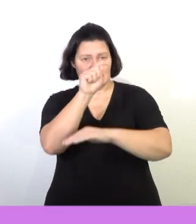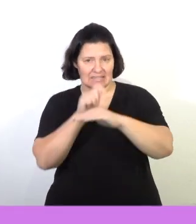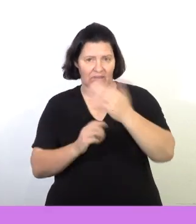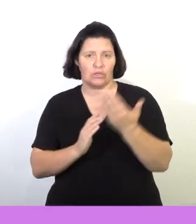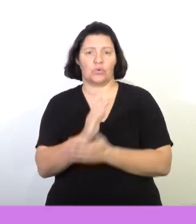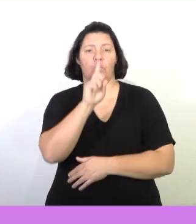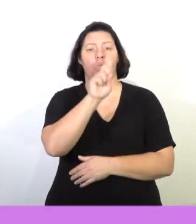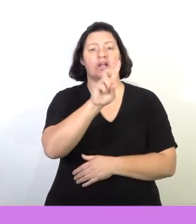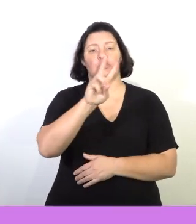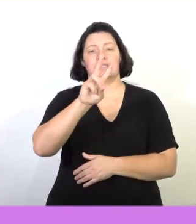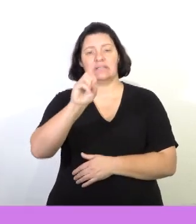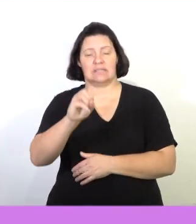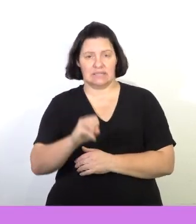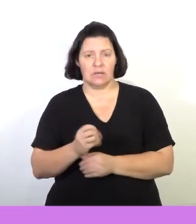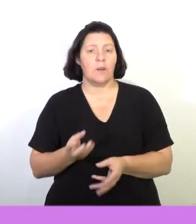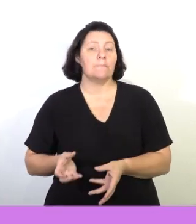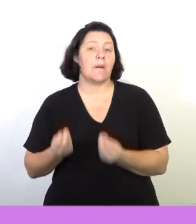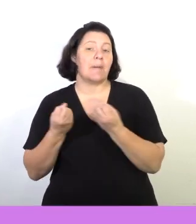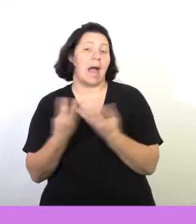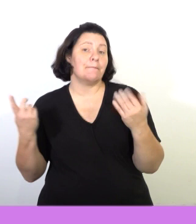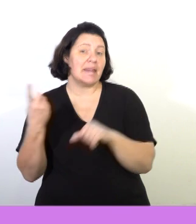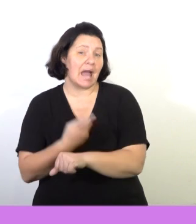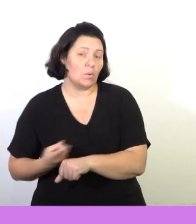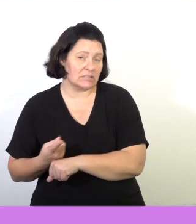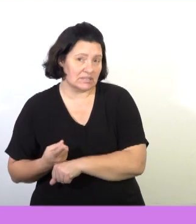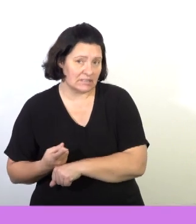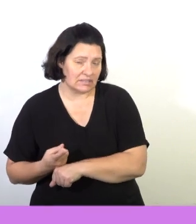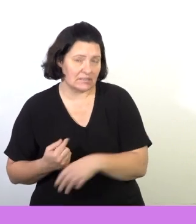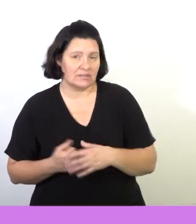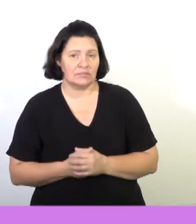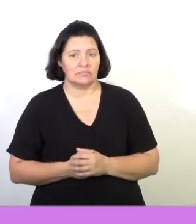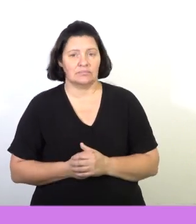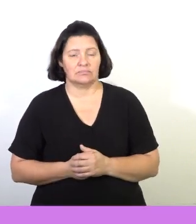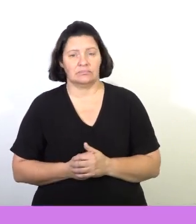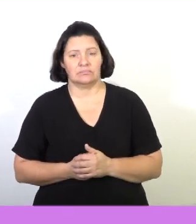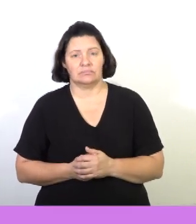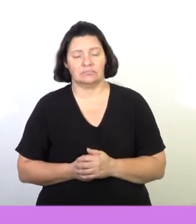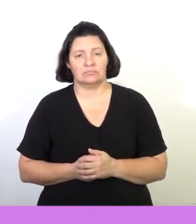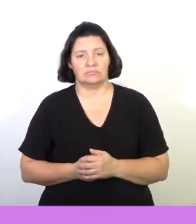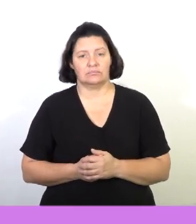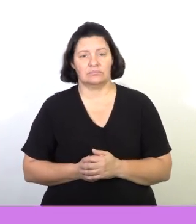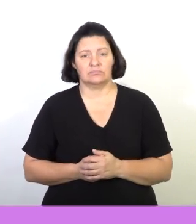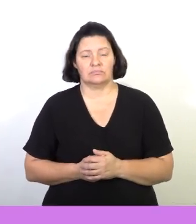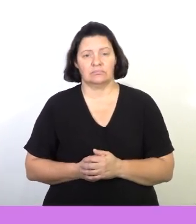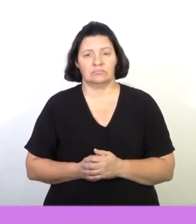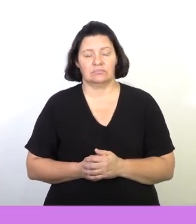1,200 and divide it by 120 to get the number of hours.